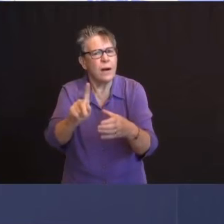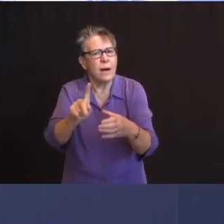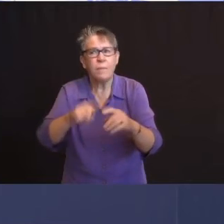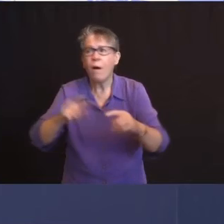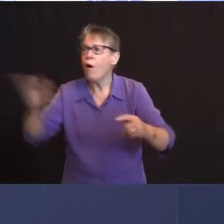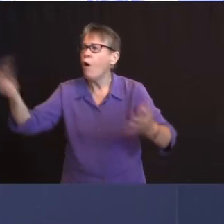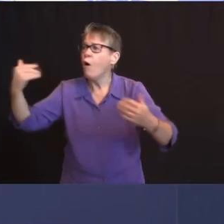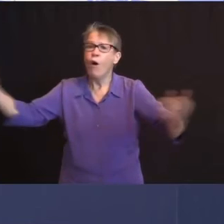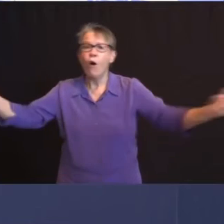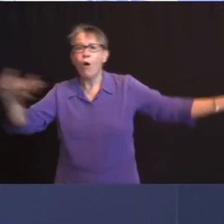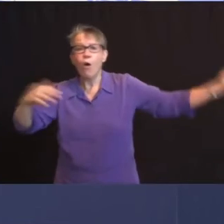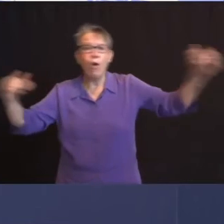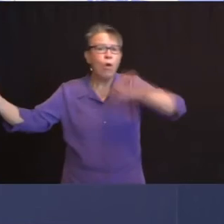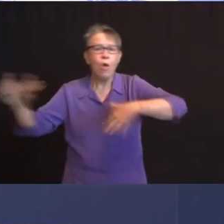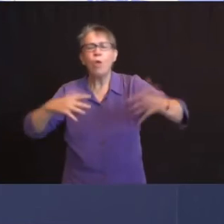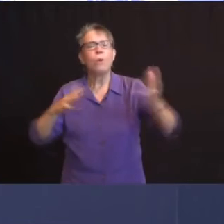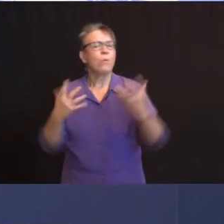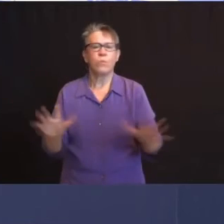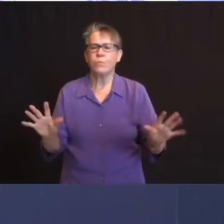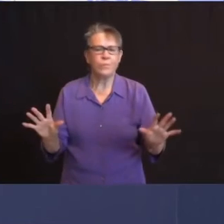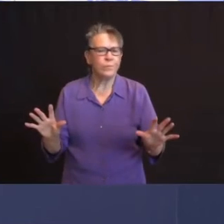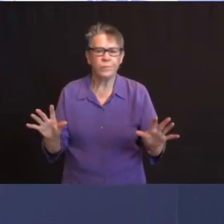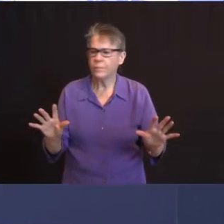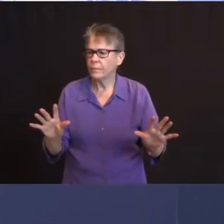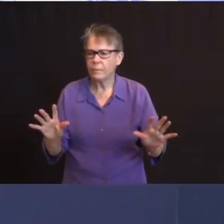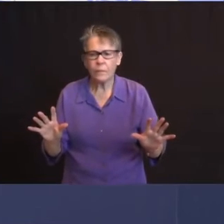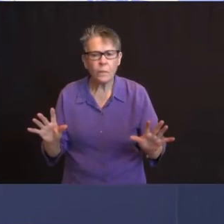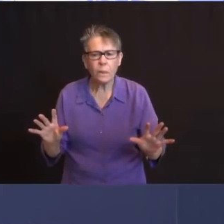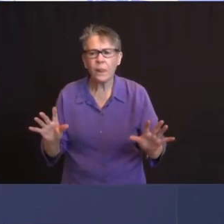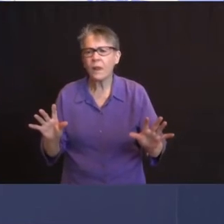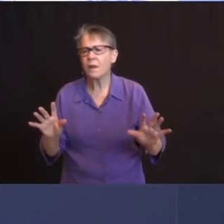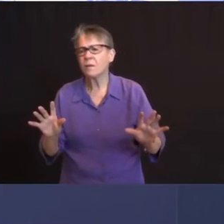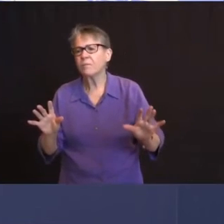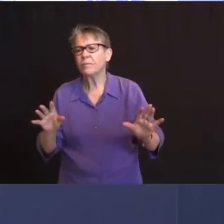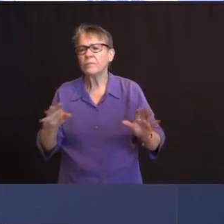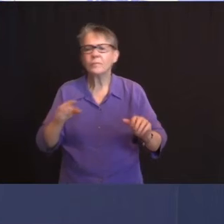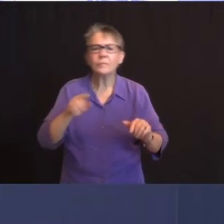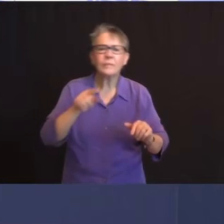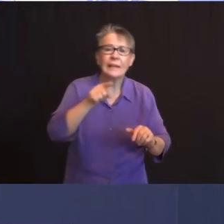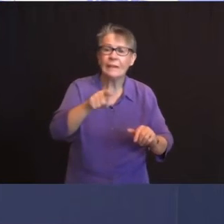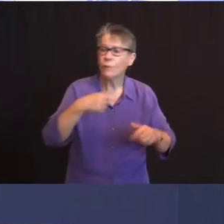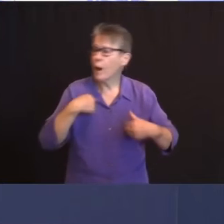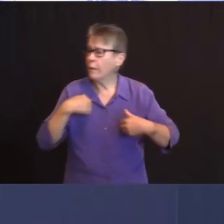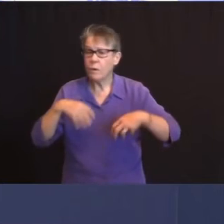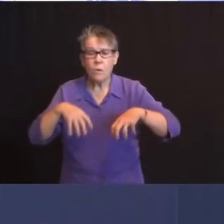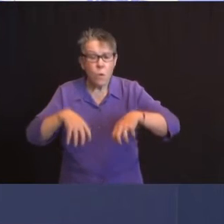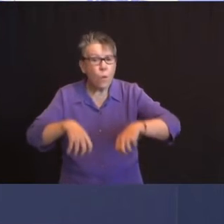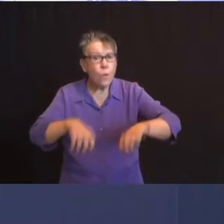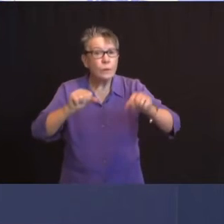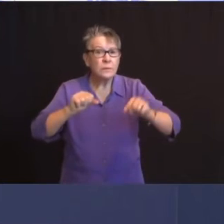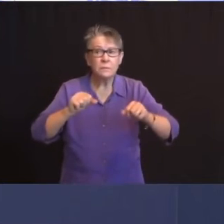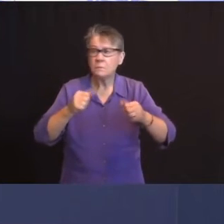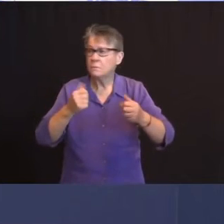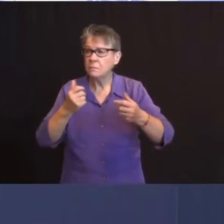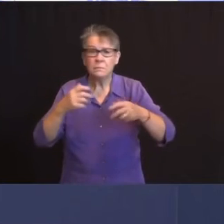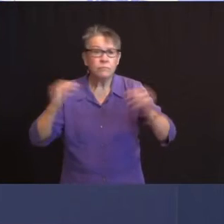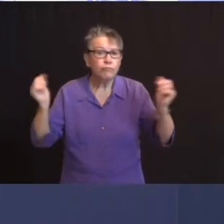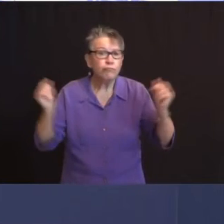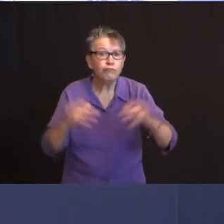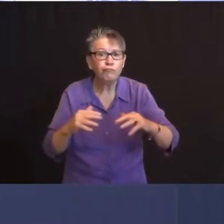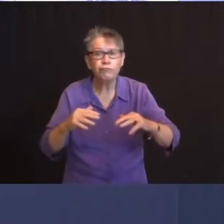items such as serving utensils. Avoid buffets and drink stations, and seating arrangements should encourage social